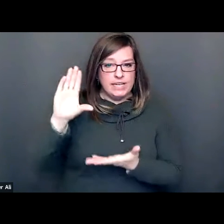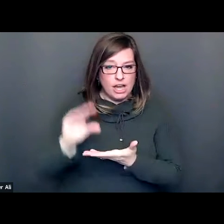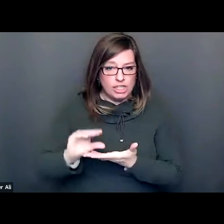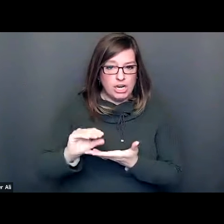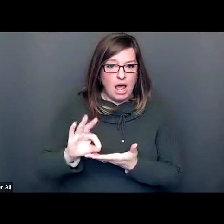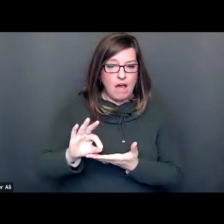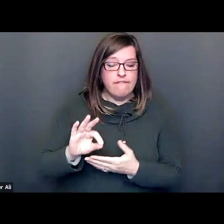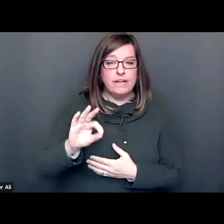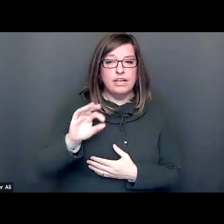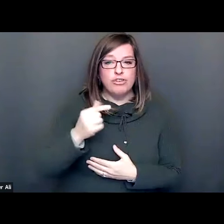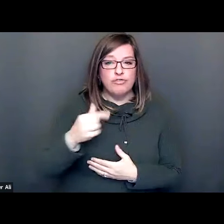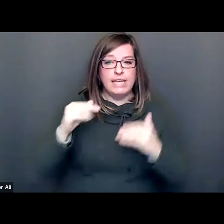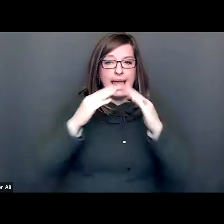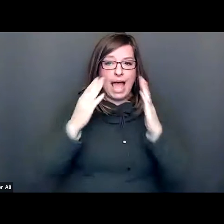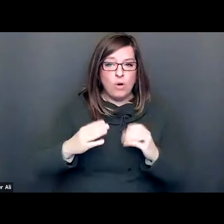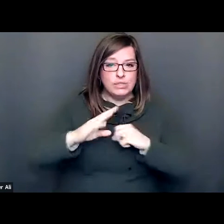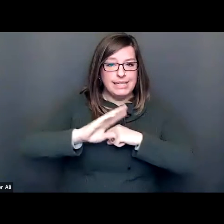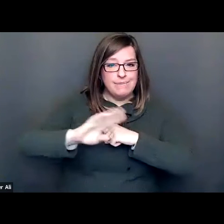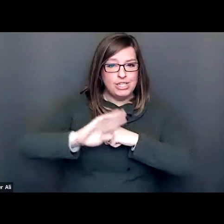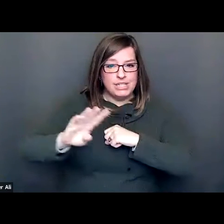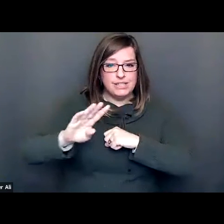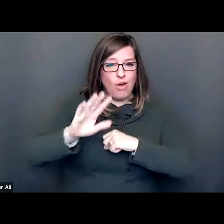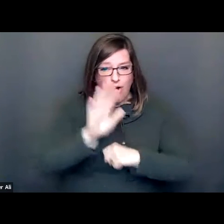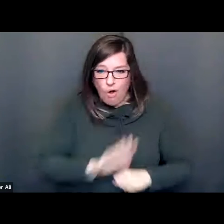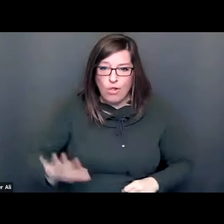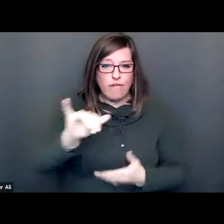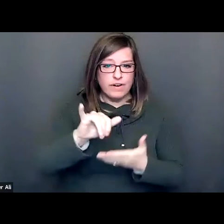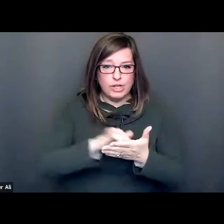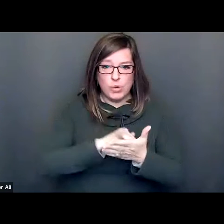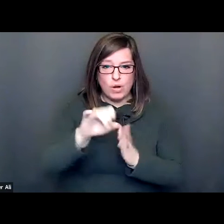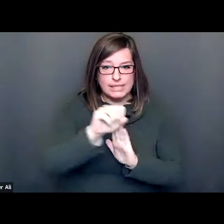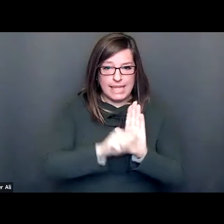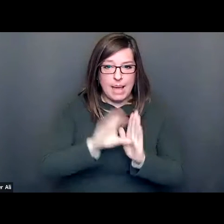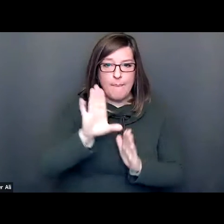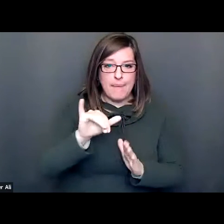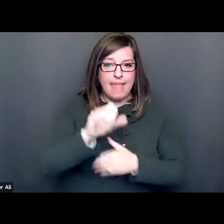emissions statewide from all sources by 2050.